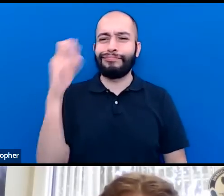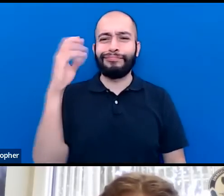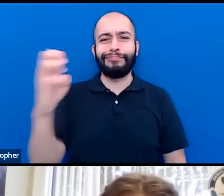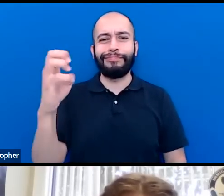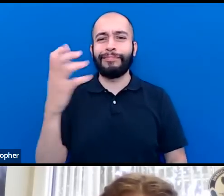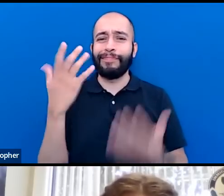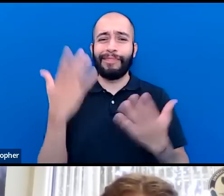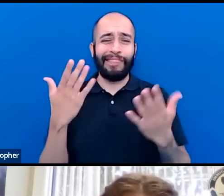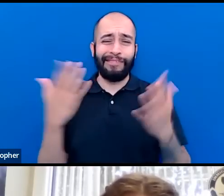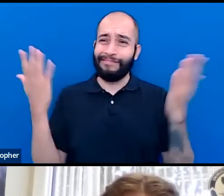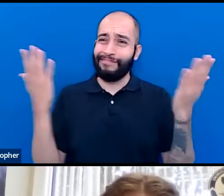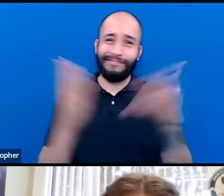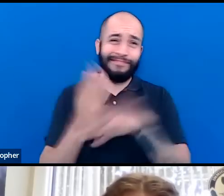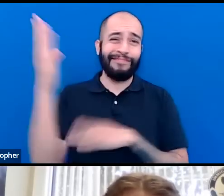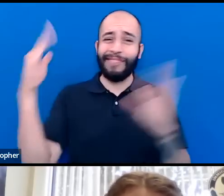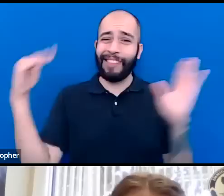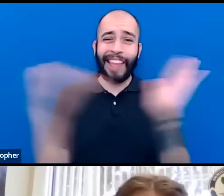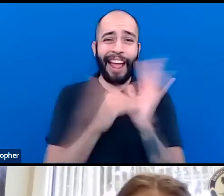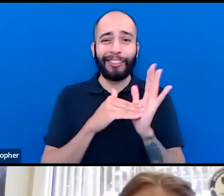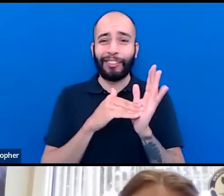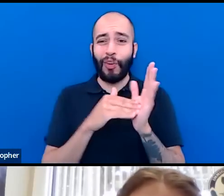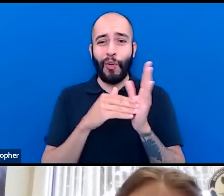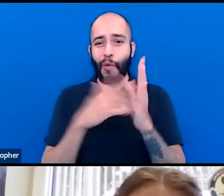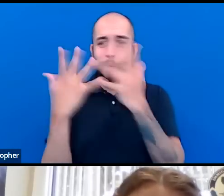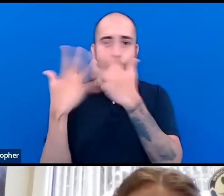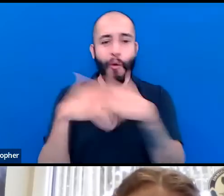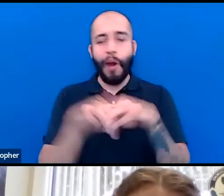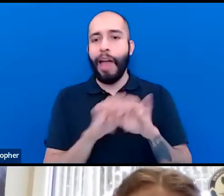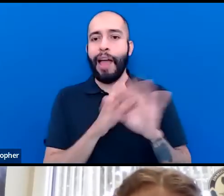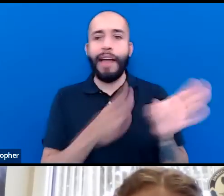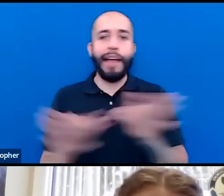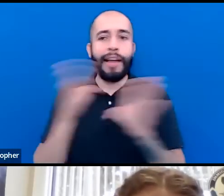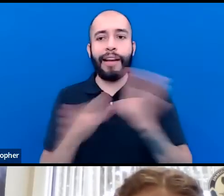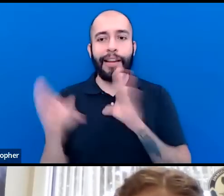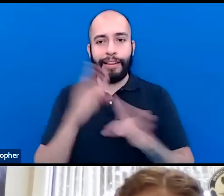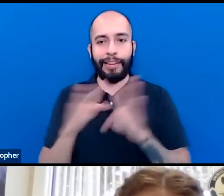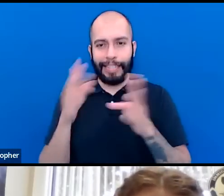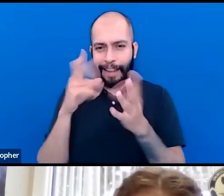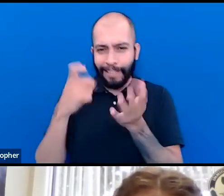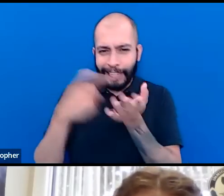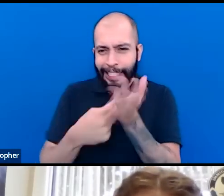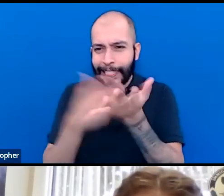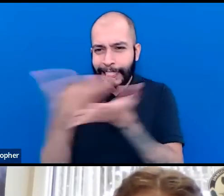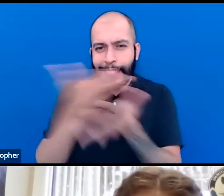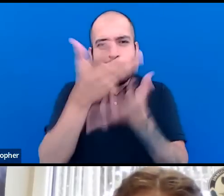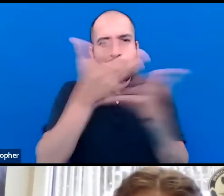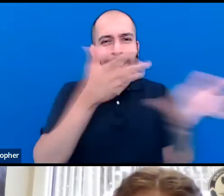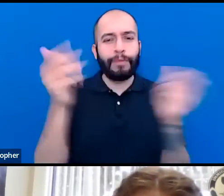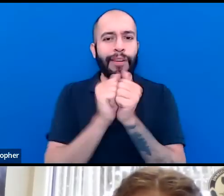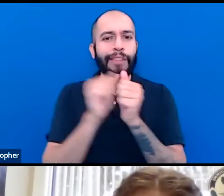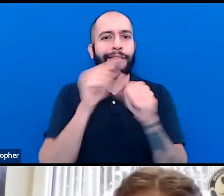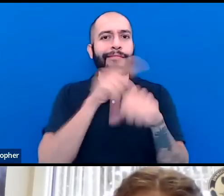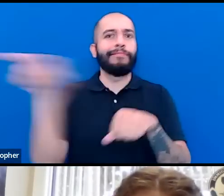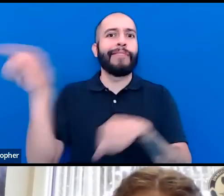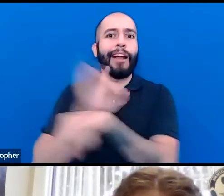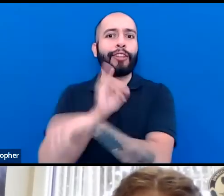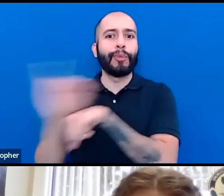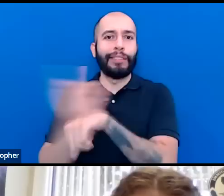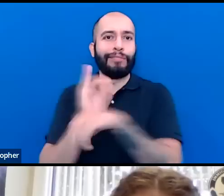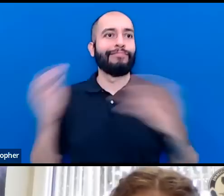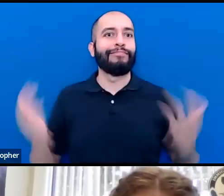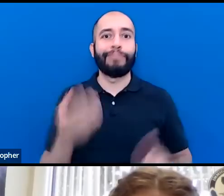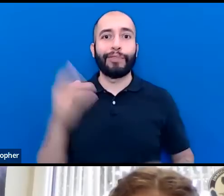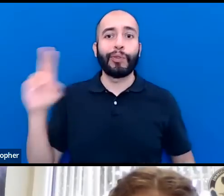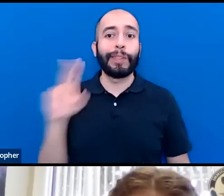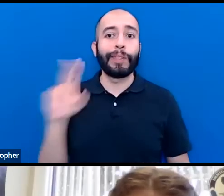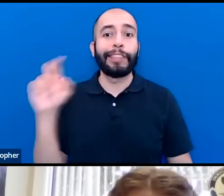the core industries at that point in the United States, steel and auto in particular, above all. But they also said, and you're going to have your